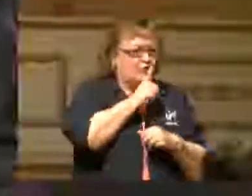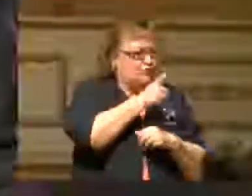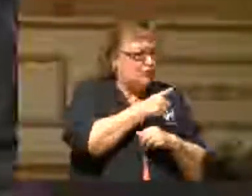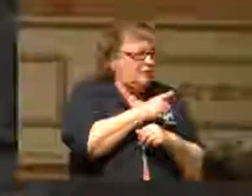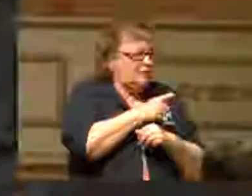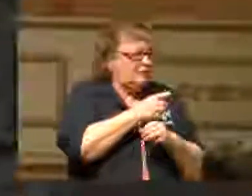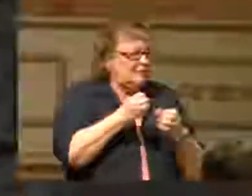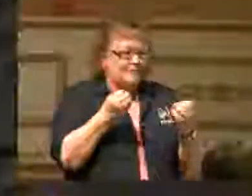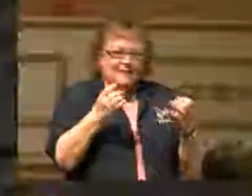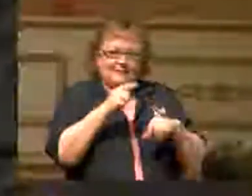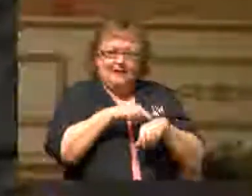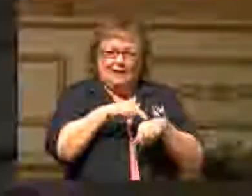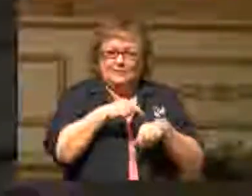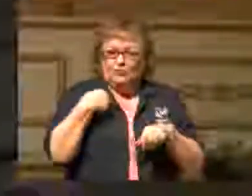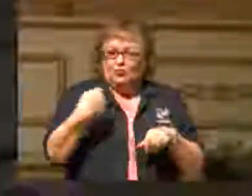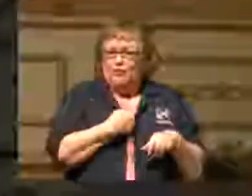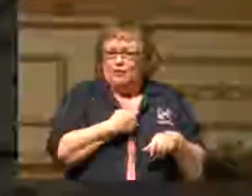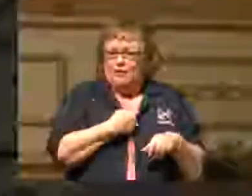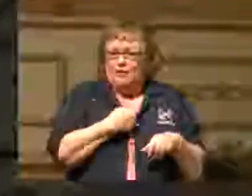lot of times we just can't handle the truth.